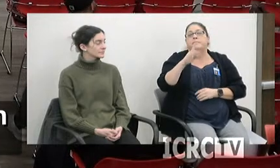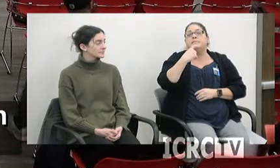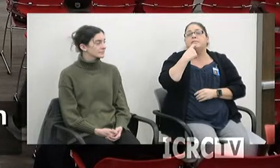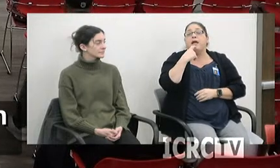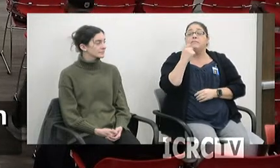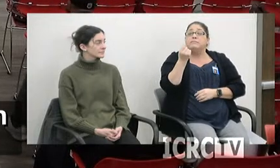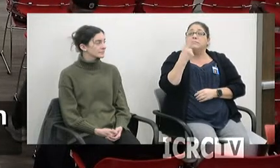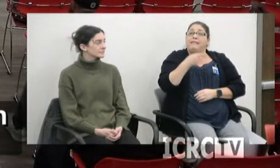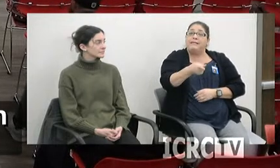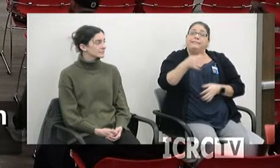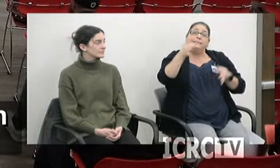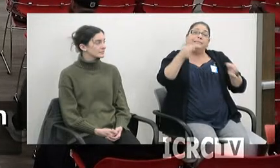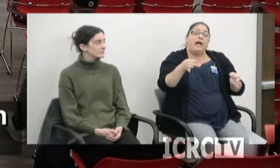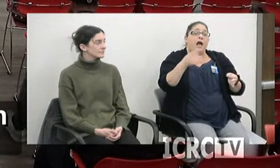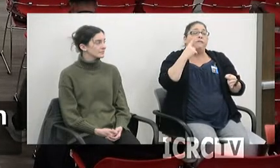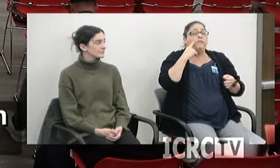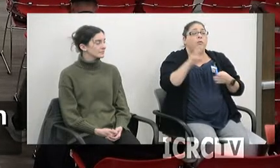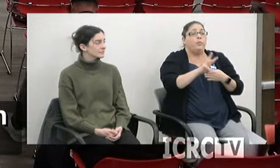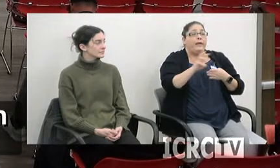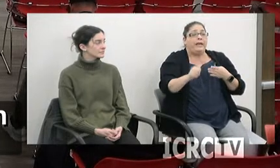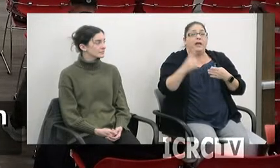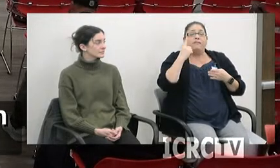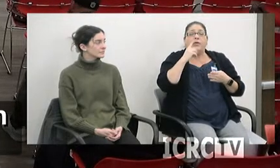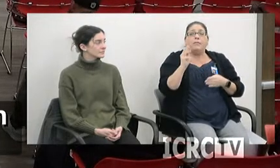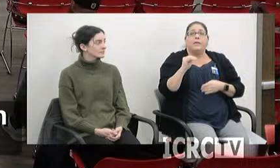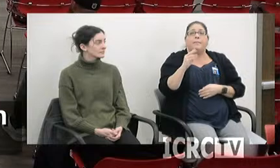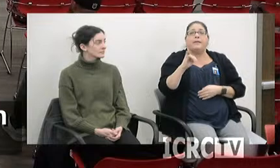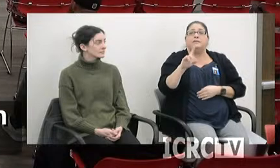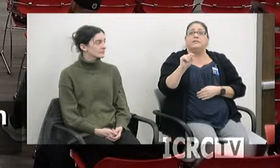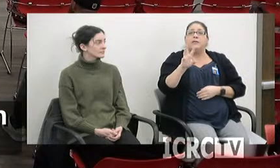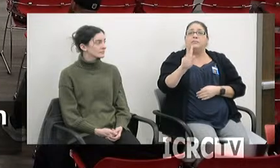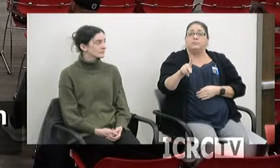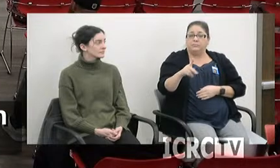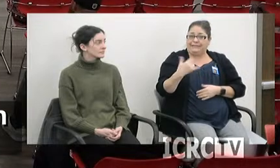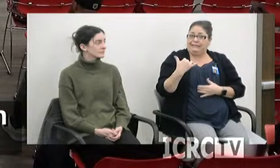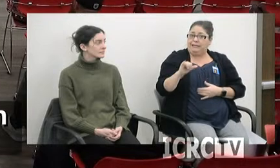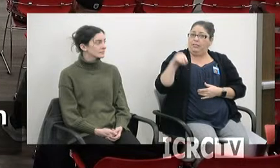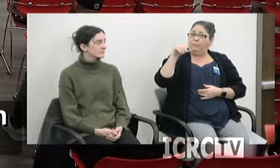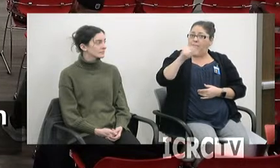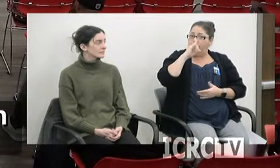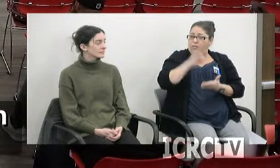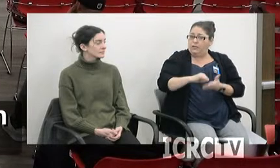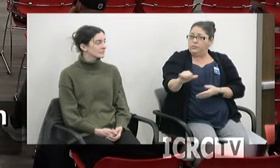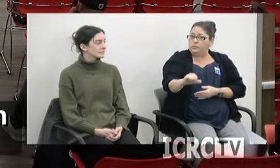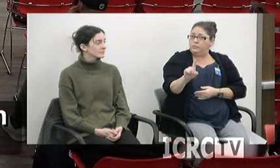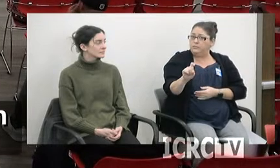on the weekends, for example, Miami Township, are we still covering those costs?